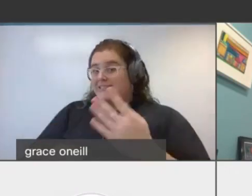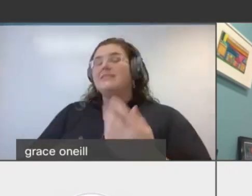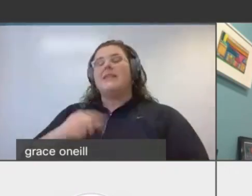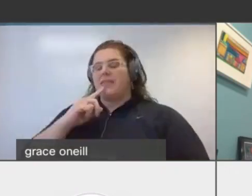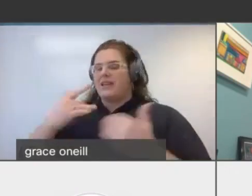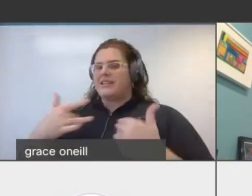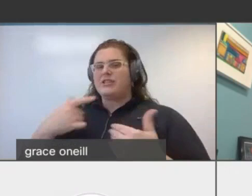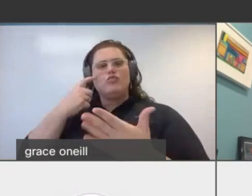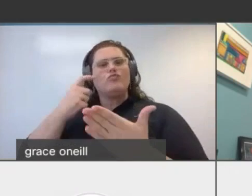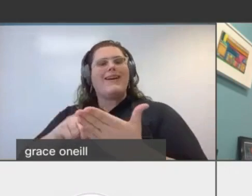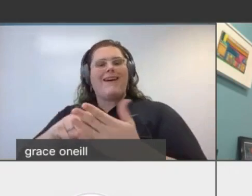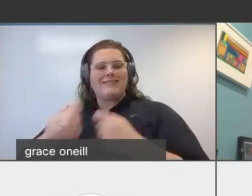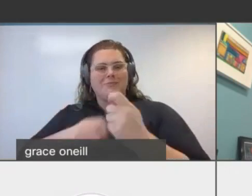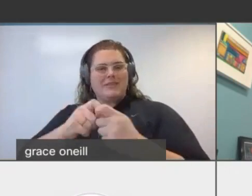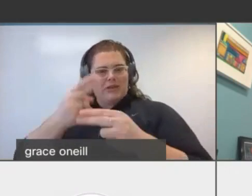so,